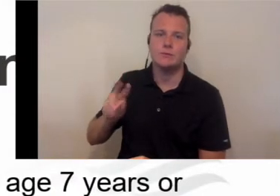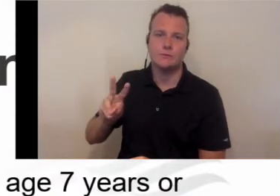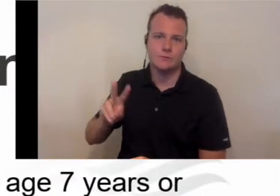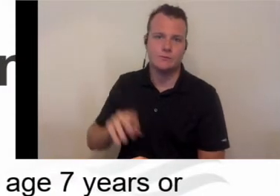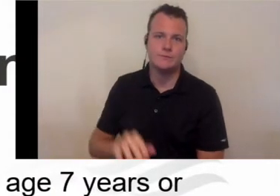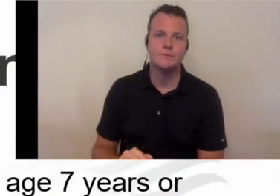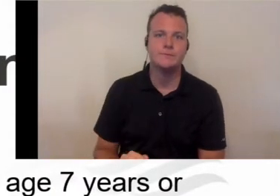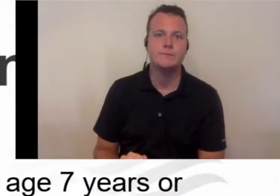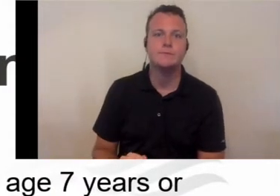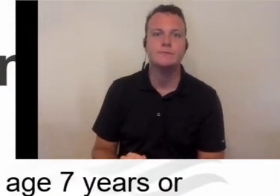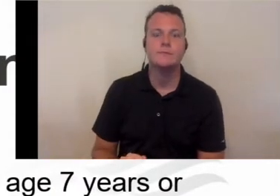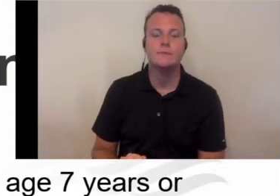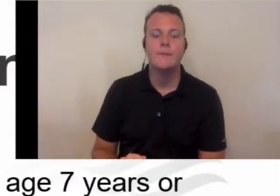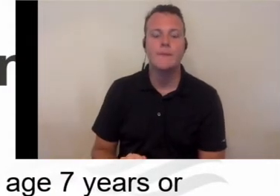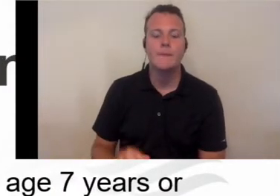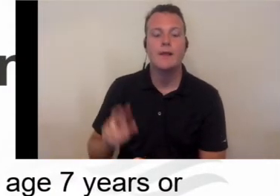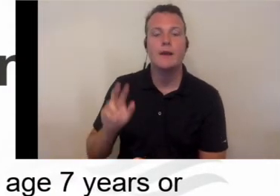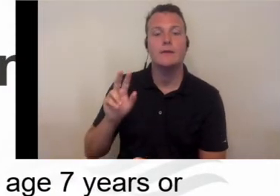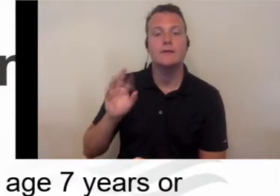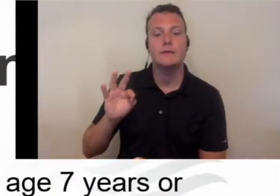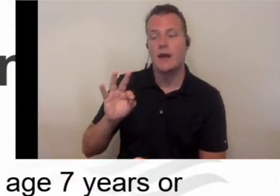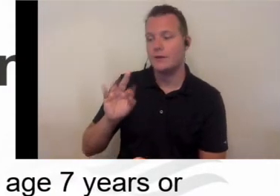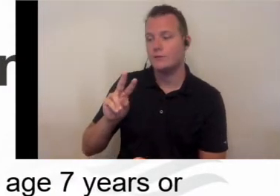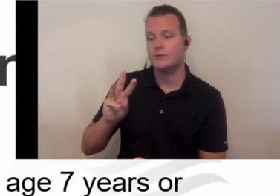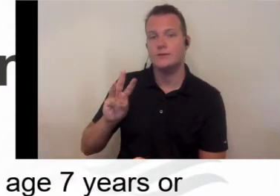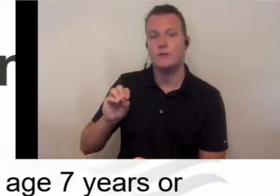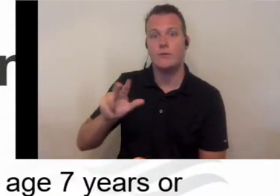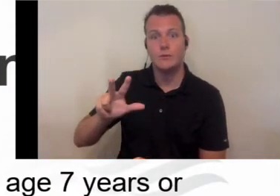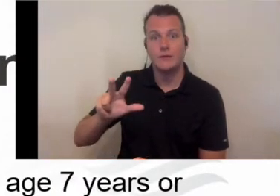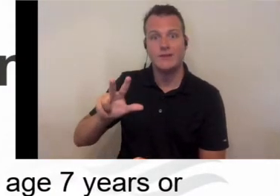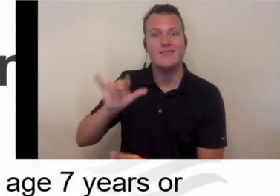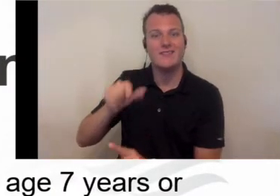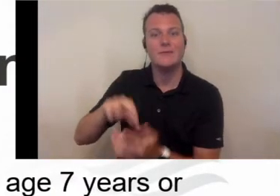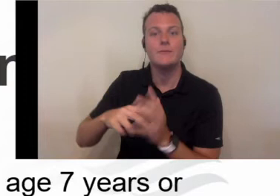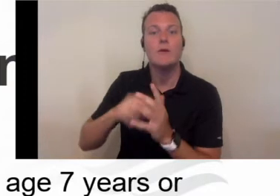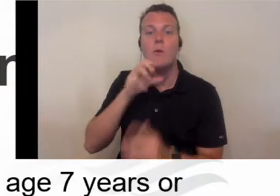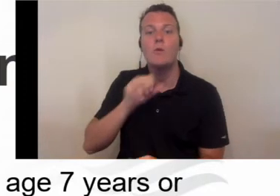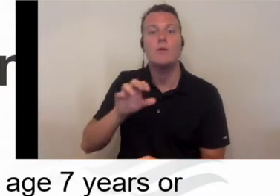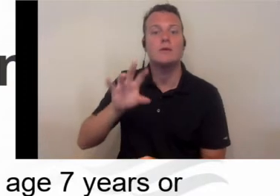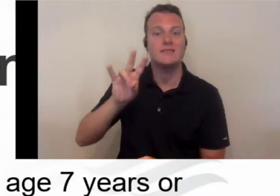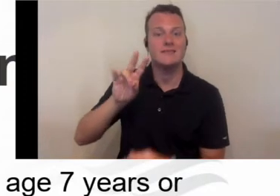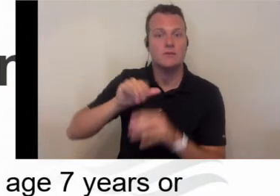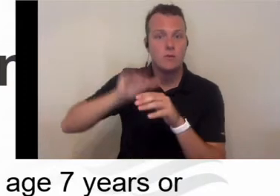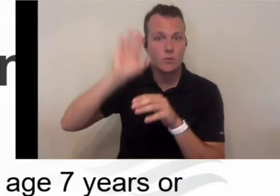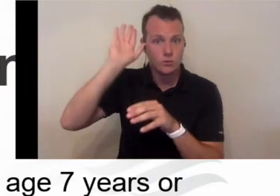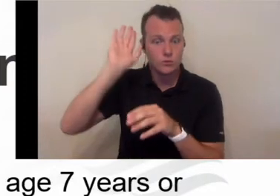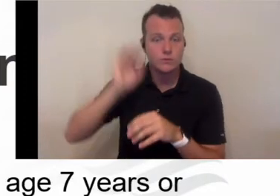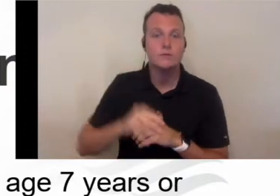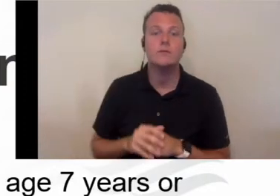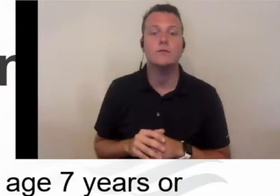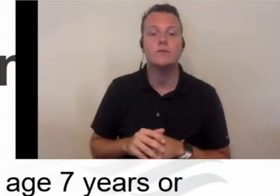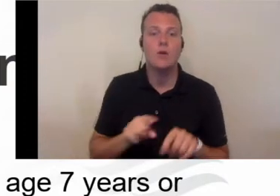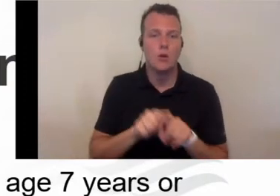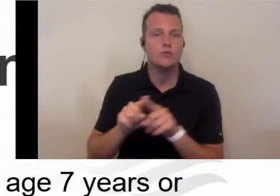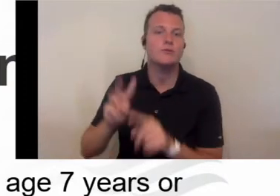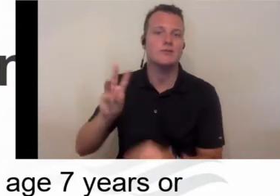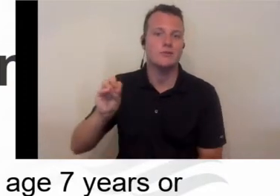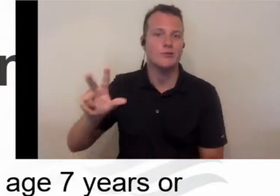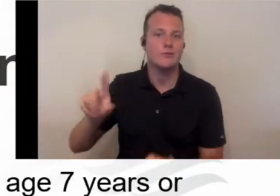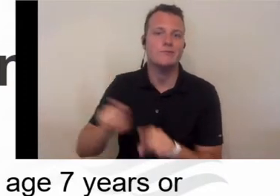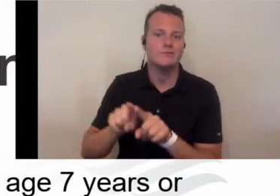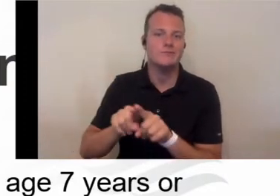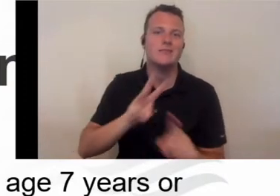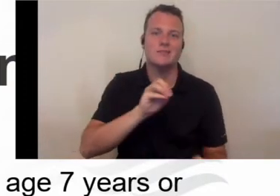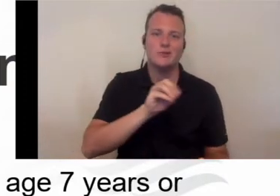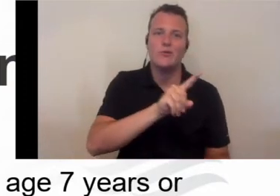On the 92603, that would be for anybody 7 or older. That's also 603 is like 601. It's the